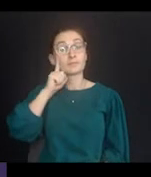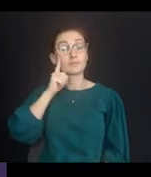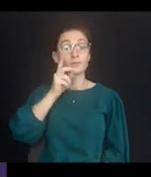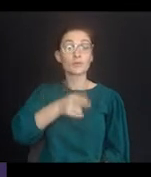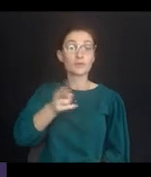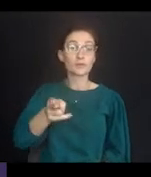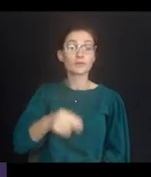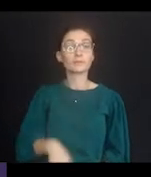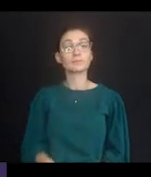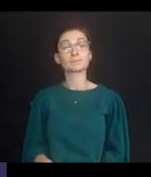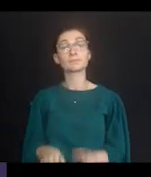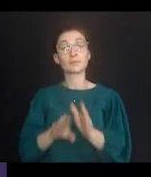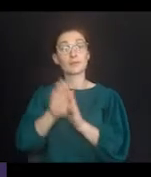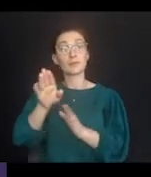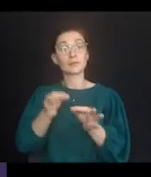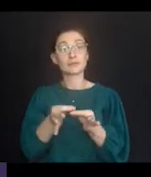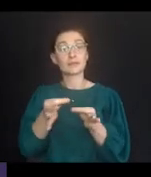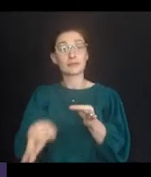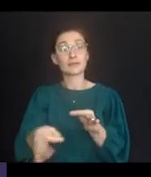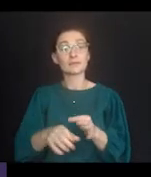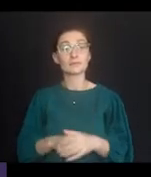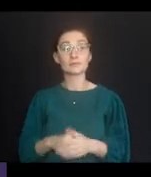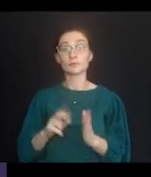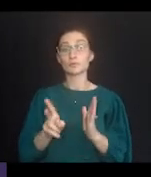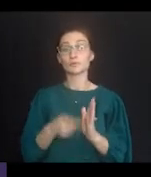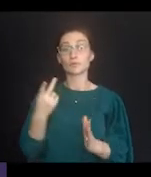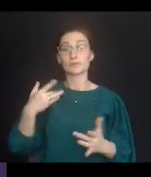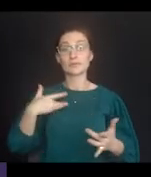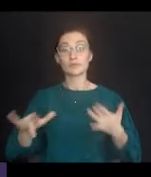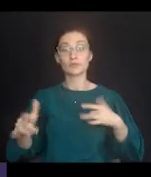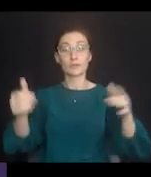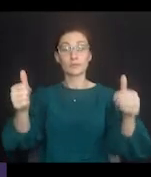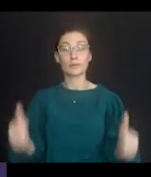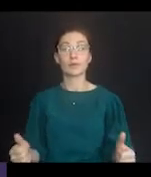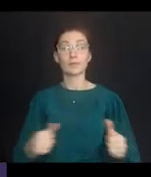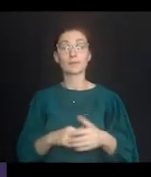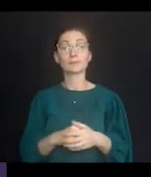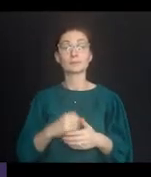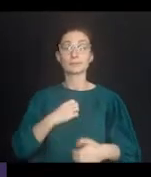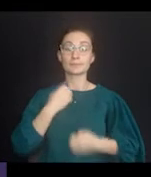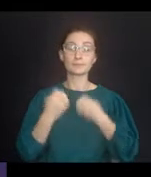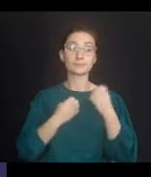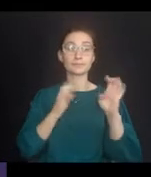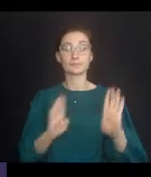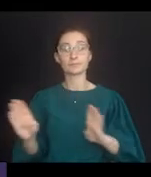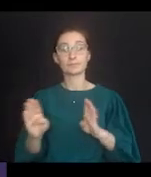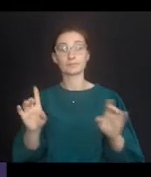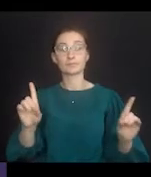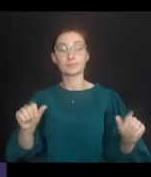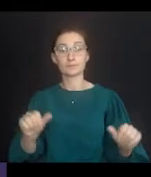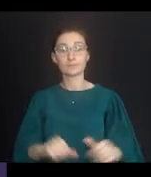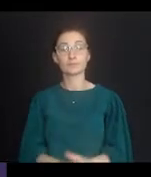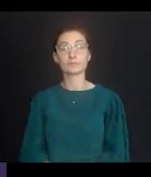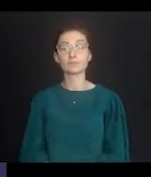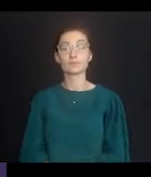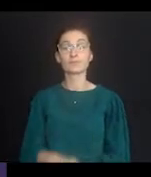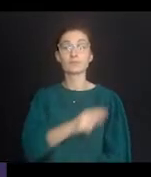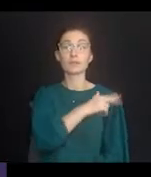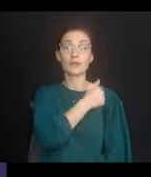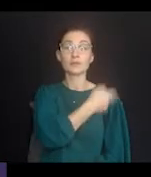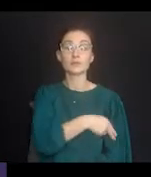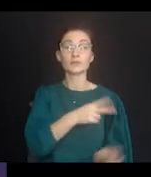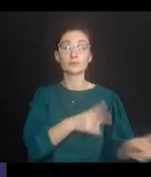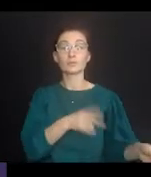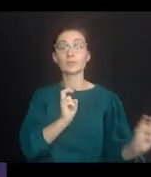Deaf or Hard of Hearing, Developmentally Delayed, Dual Sensory Impairment, Emotional Behavioral Disability,